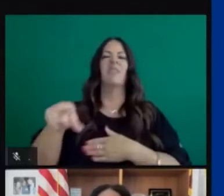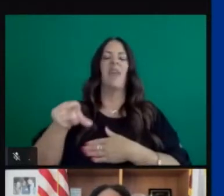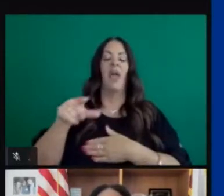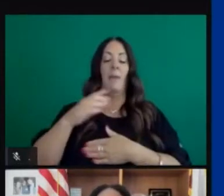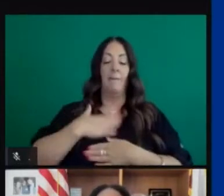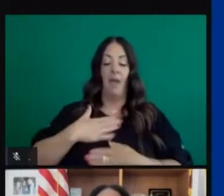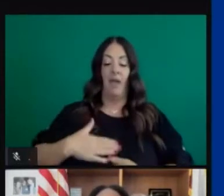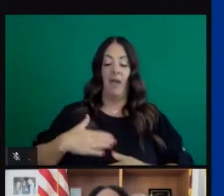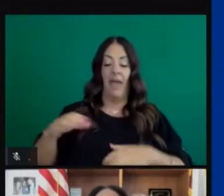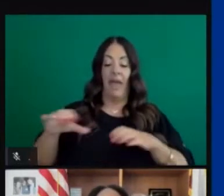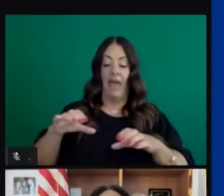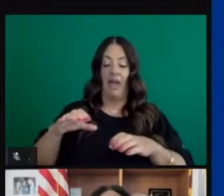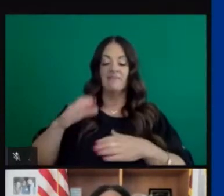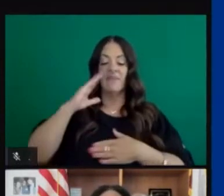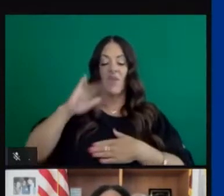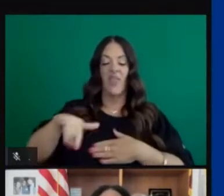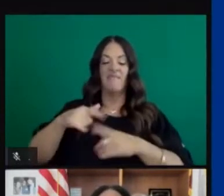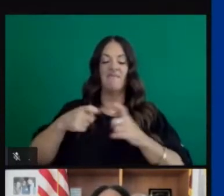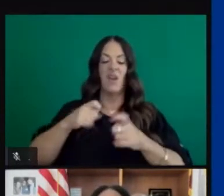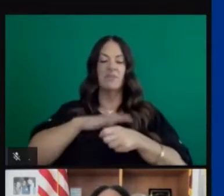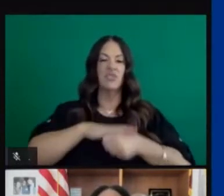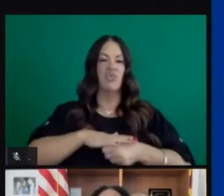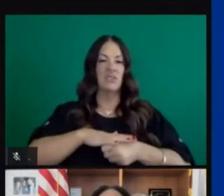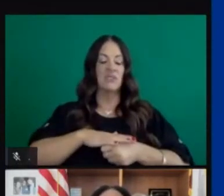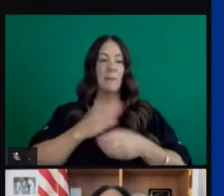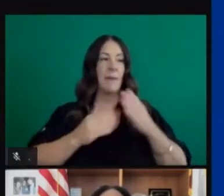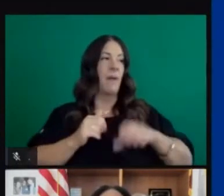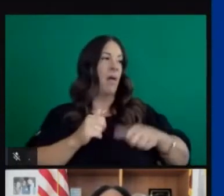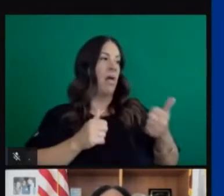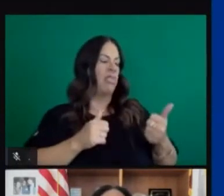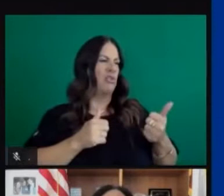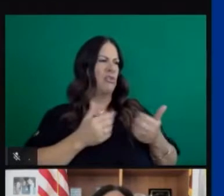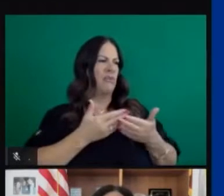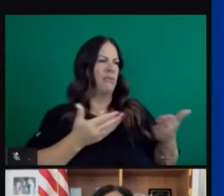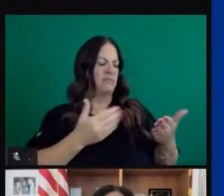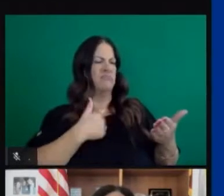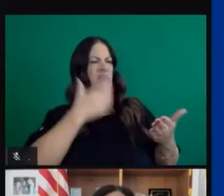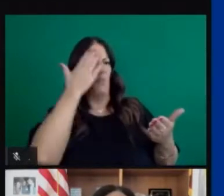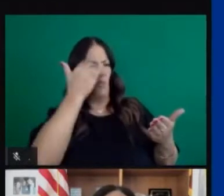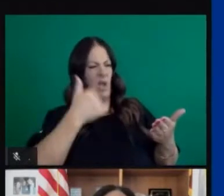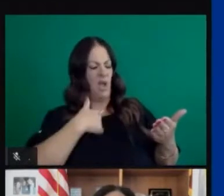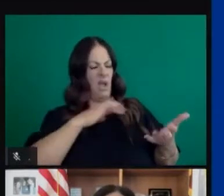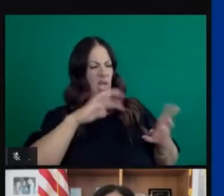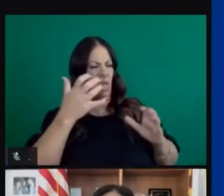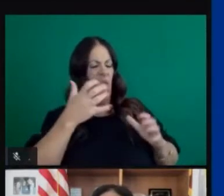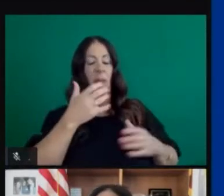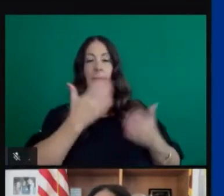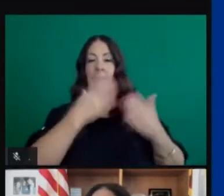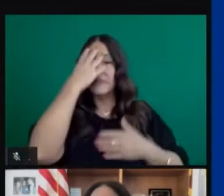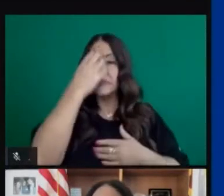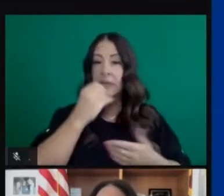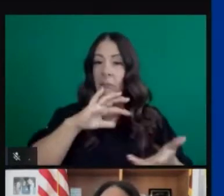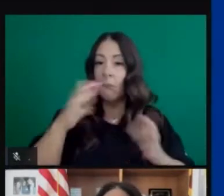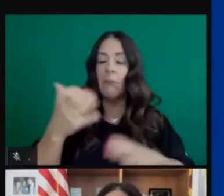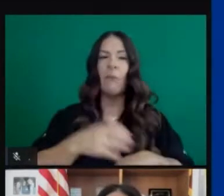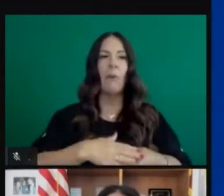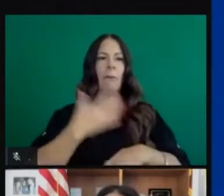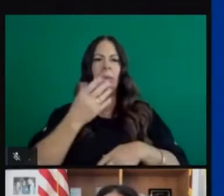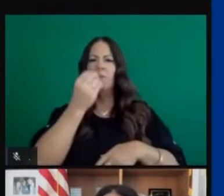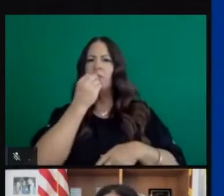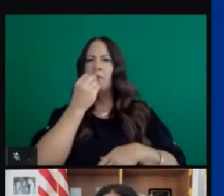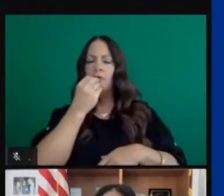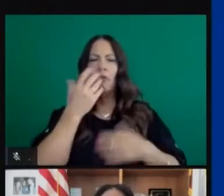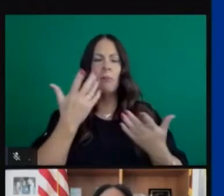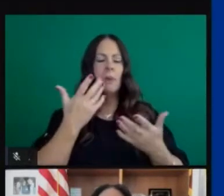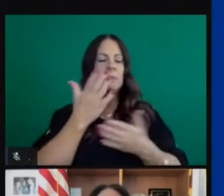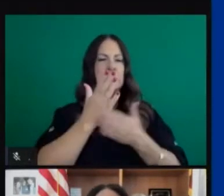known. So familiar symptoms might include changes to sleep patterns or appetite. I think many of